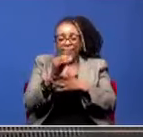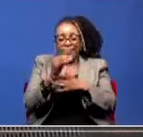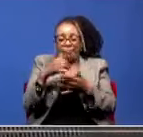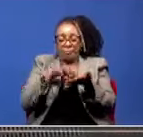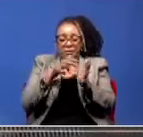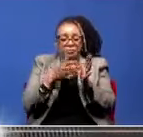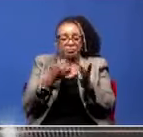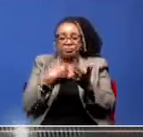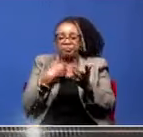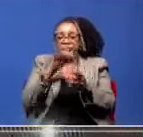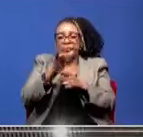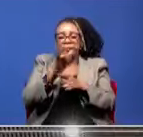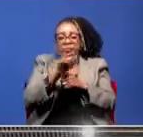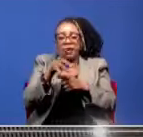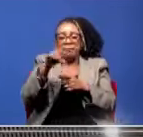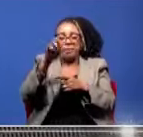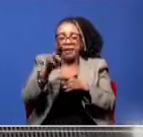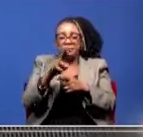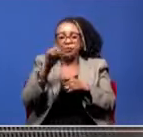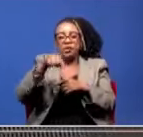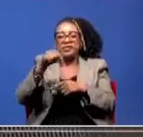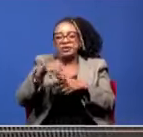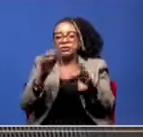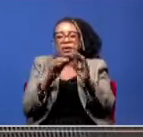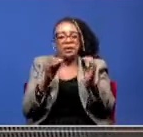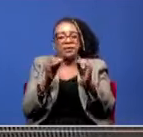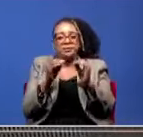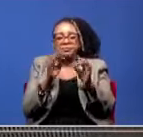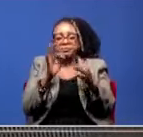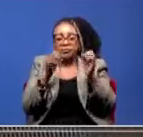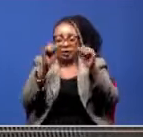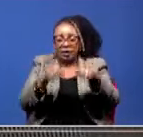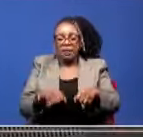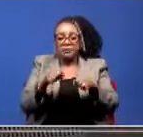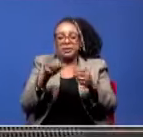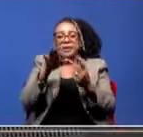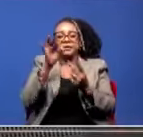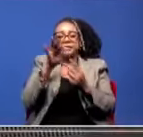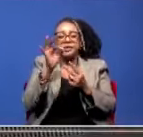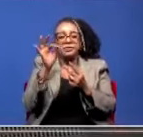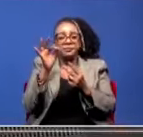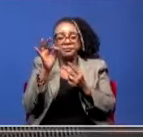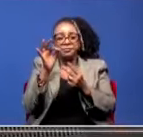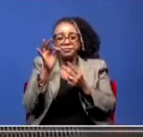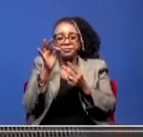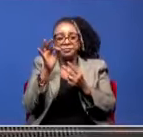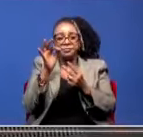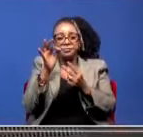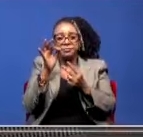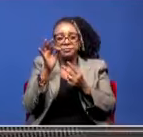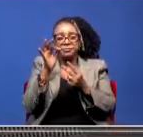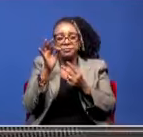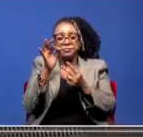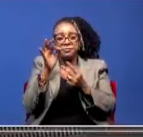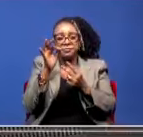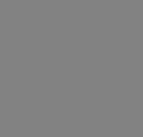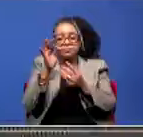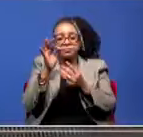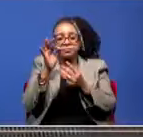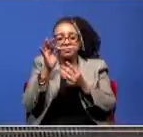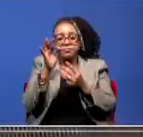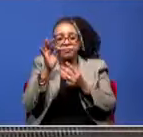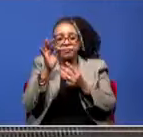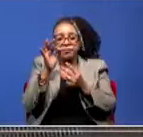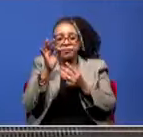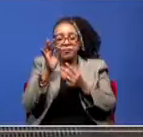not go through a pre-qualification. You are basically identified by somebody who knew you. There was no open pre-qualification.